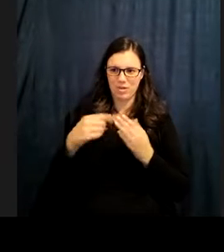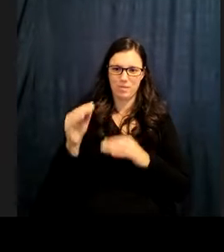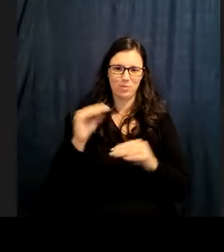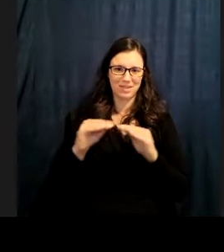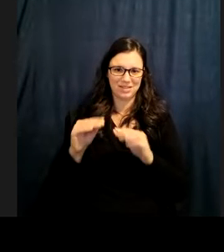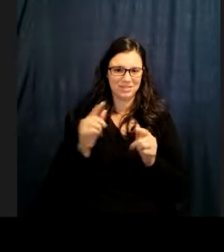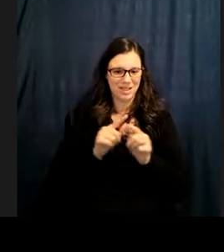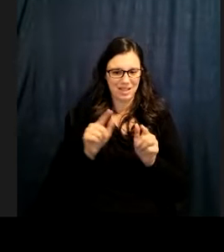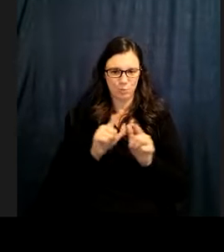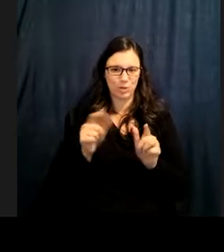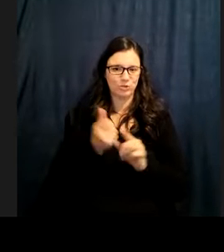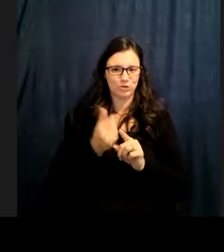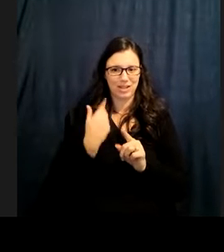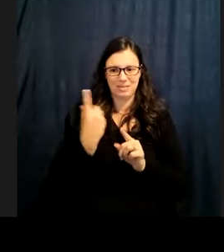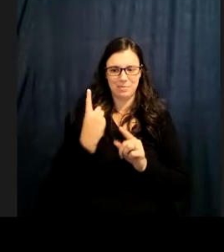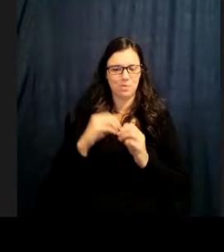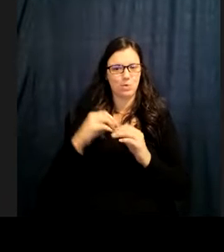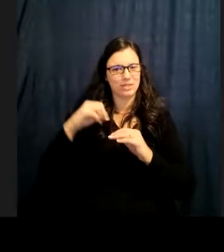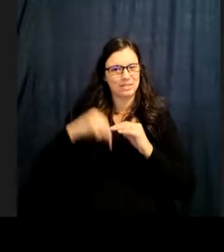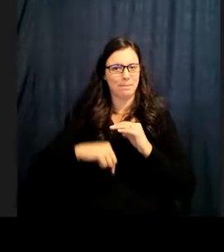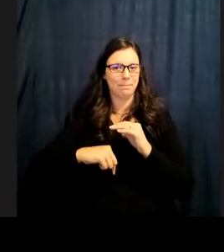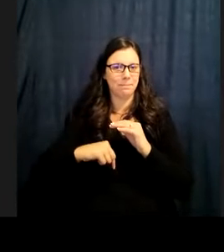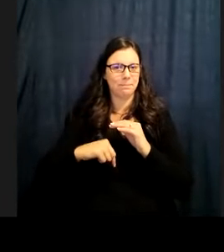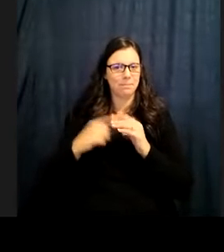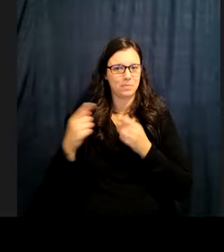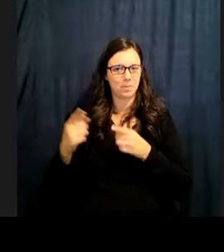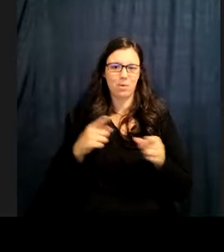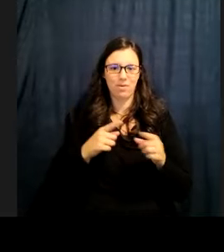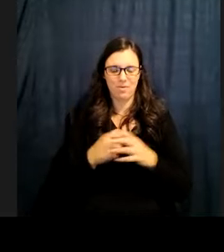There's something way deeper than that going on.